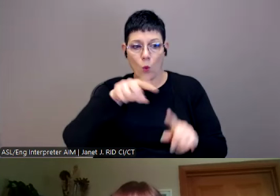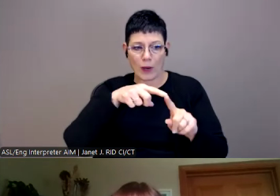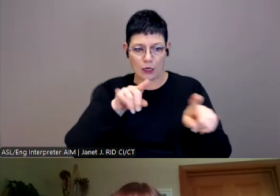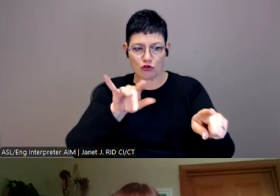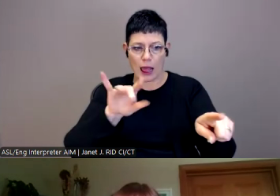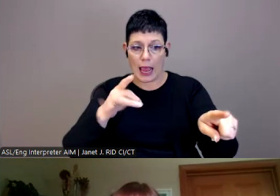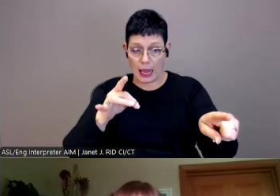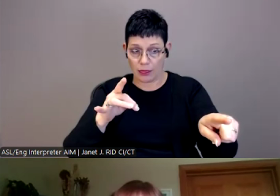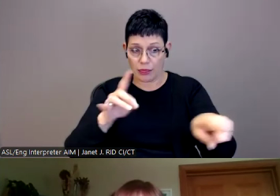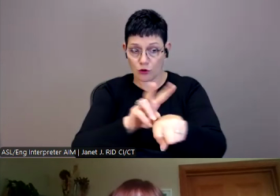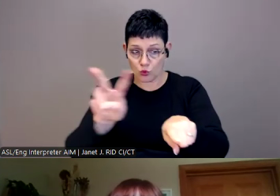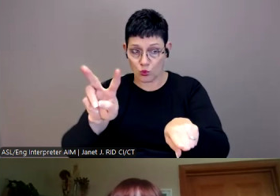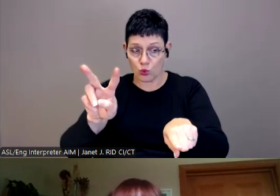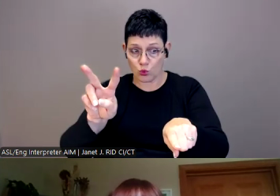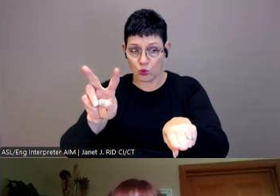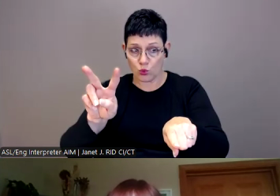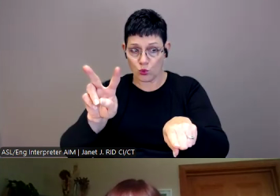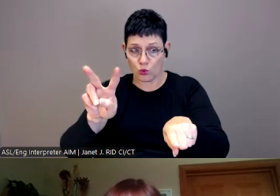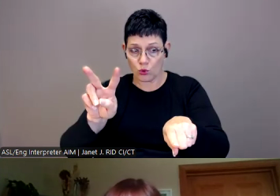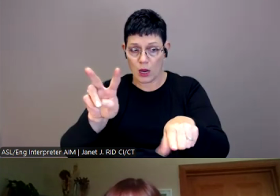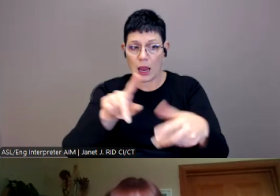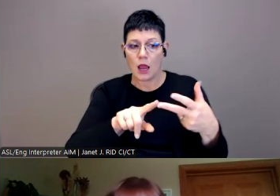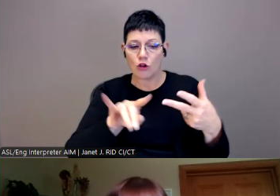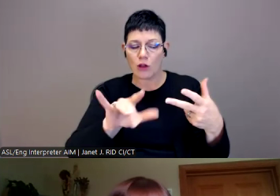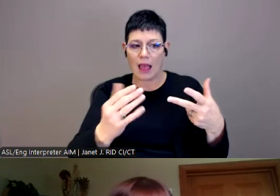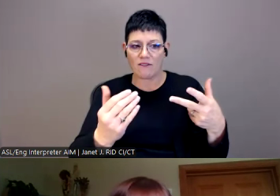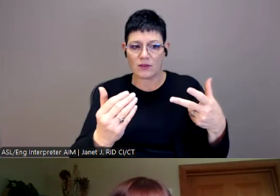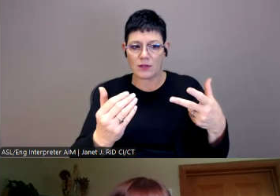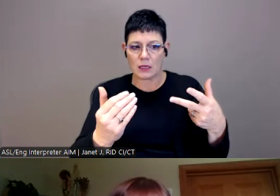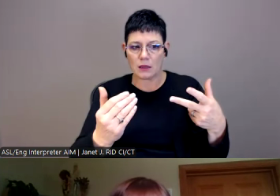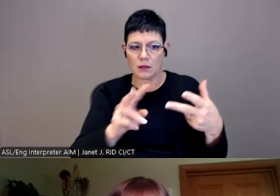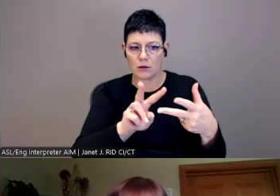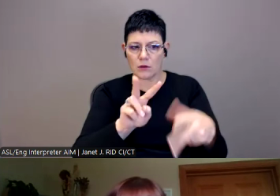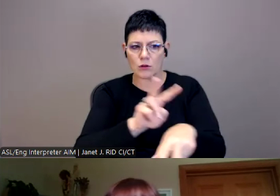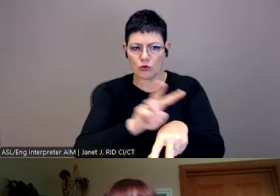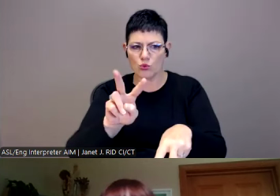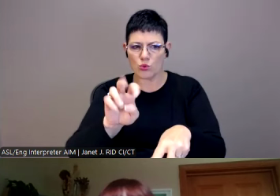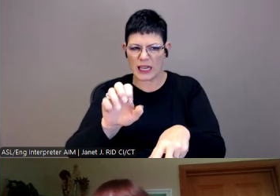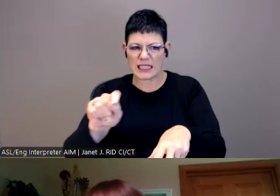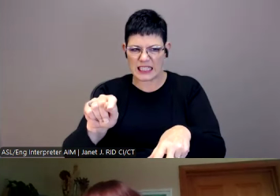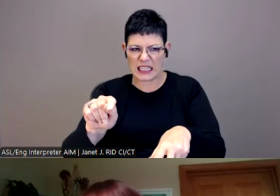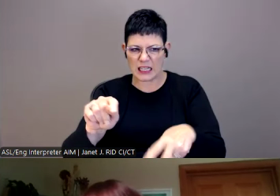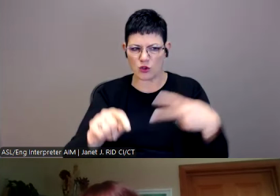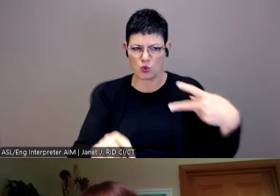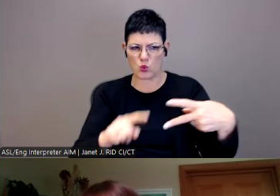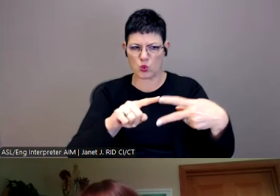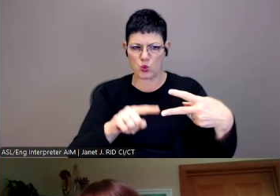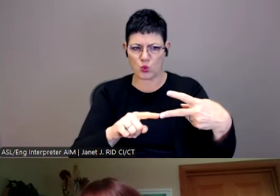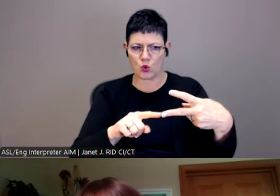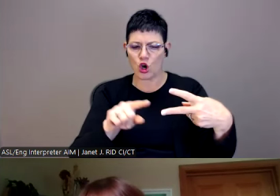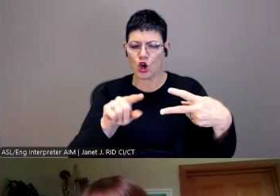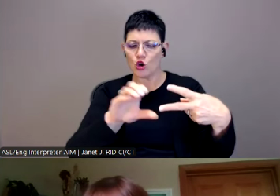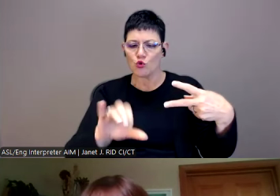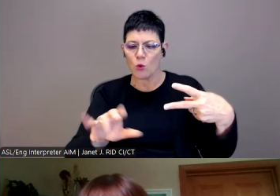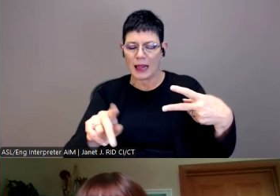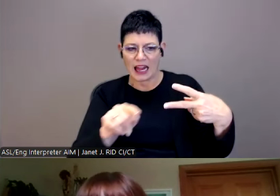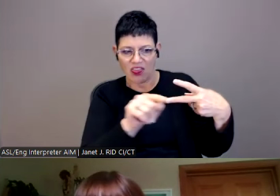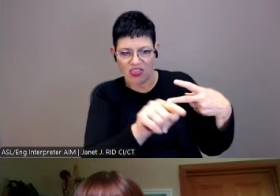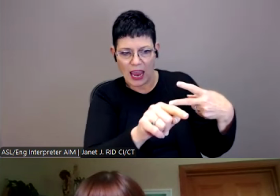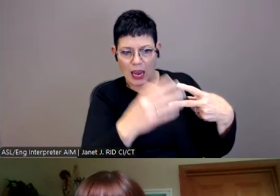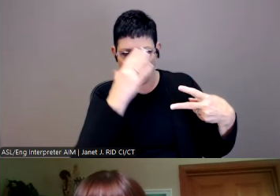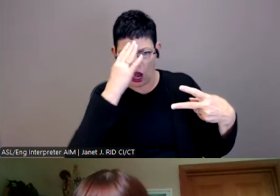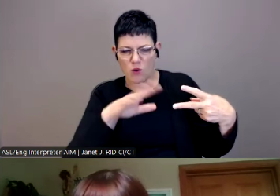on July 8th at 2 p.m. EST and July 15th at, I think, 2 p.m. EST again. There's a Zoom link on the slide. I know you can't pull them off the